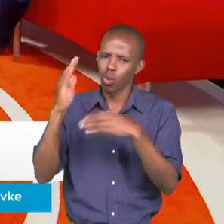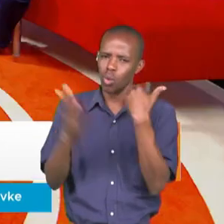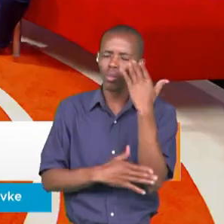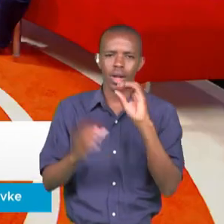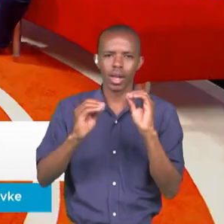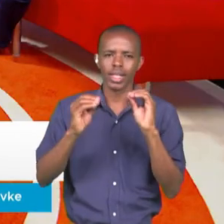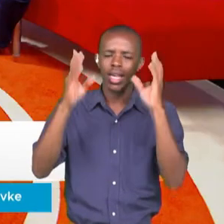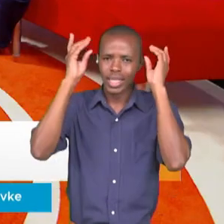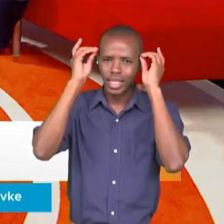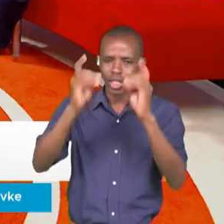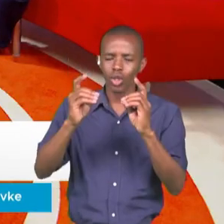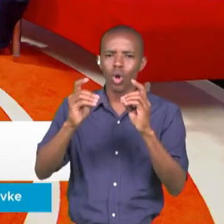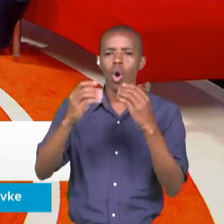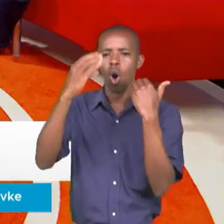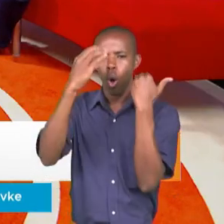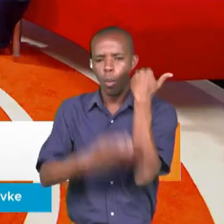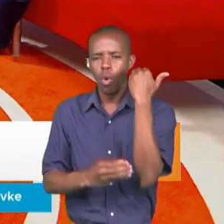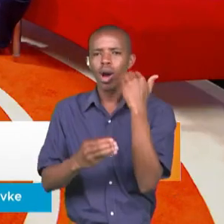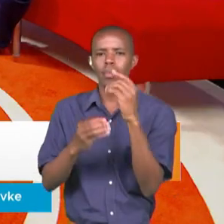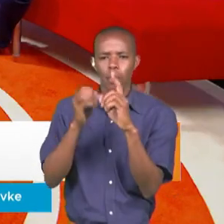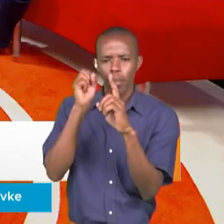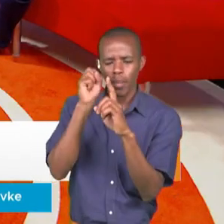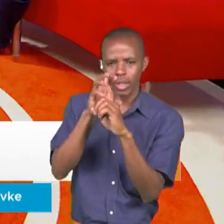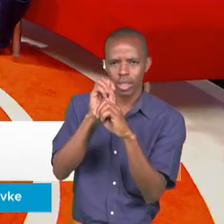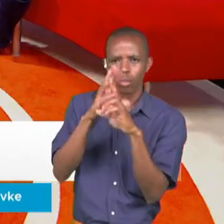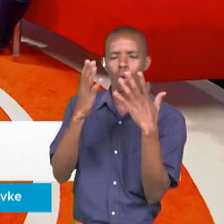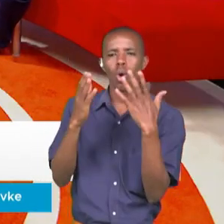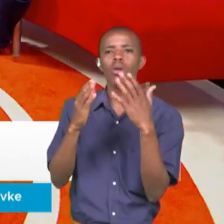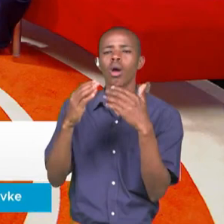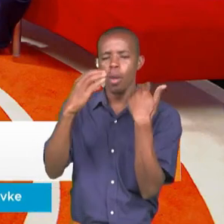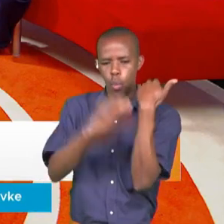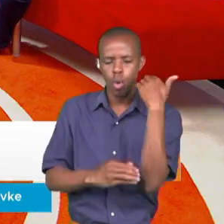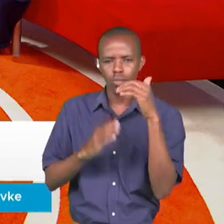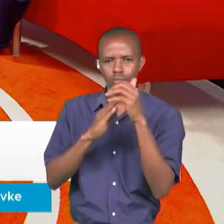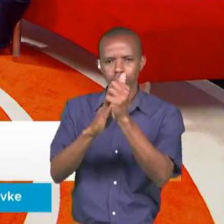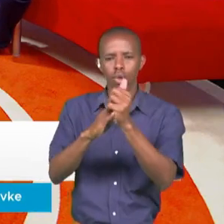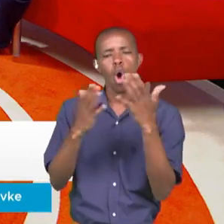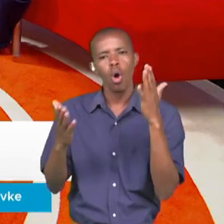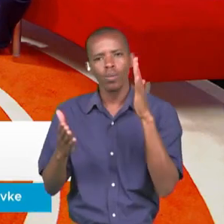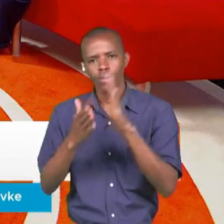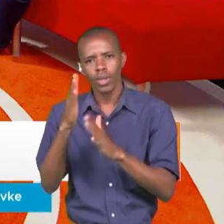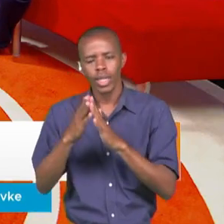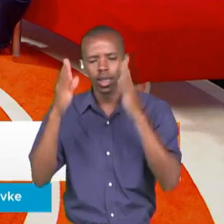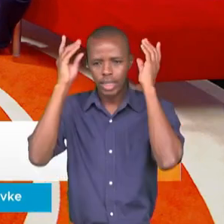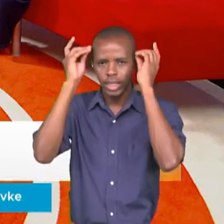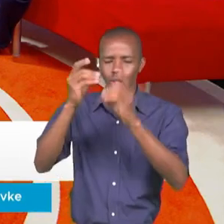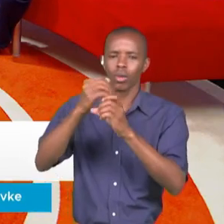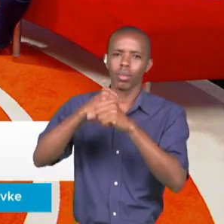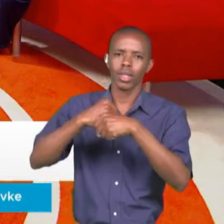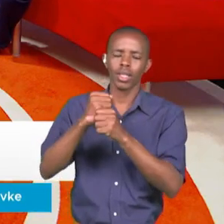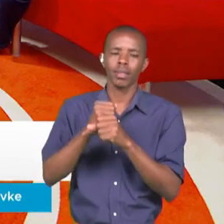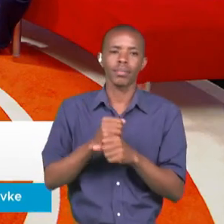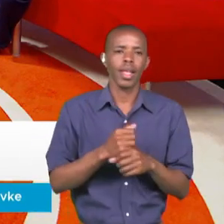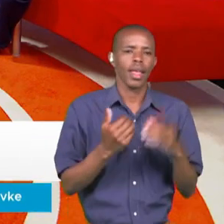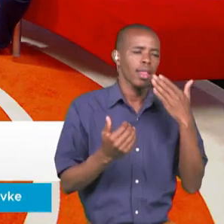matter of maybe poor parenting also? Poor guidance and poor, maybe quick, rational decision making.